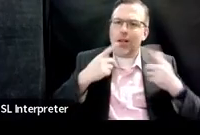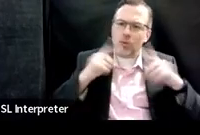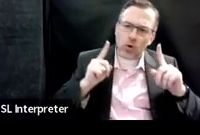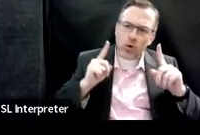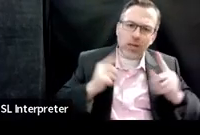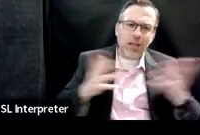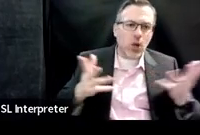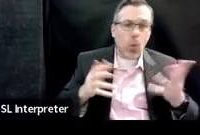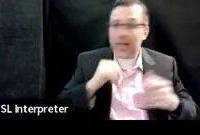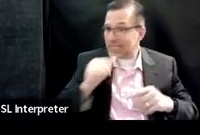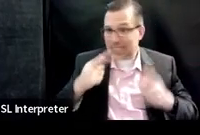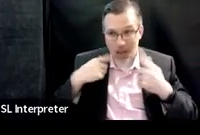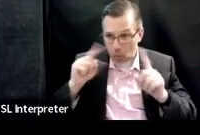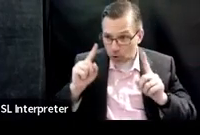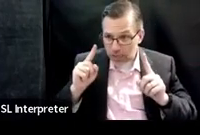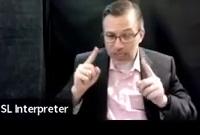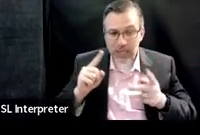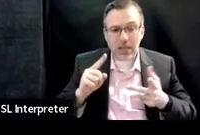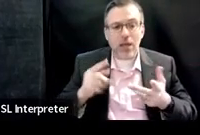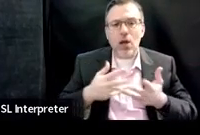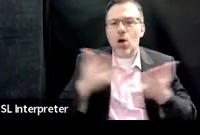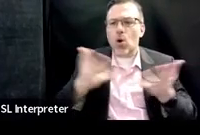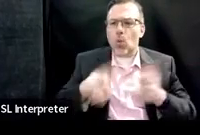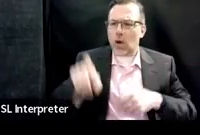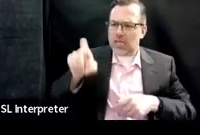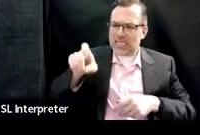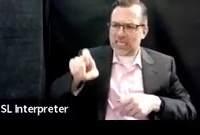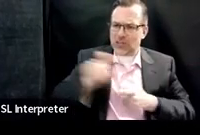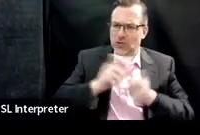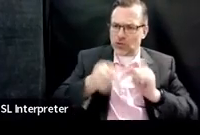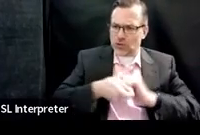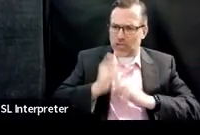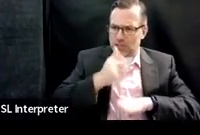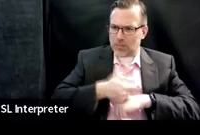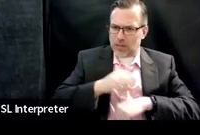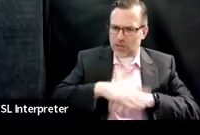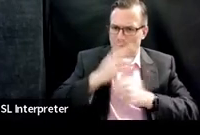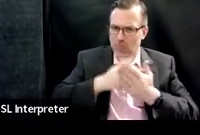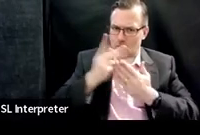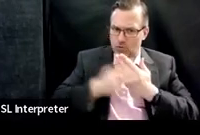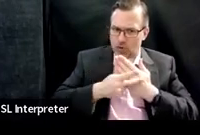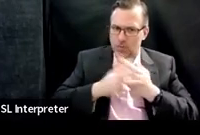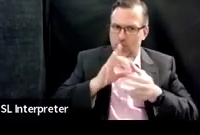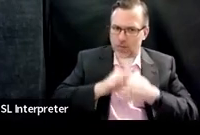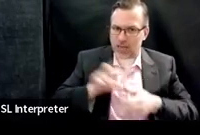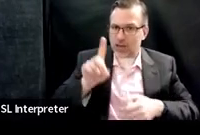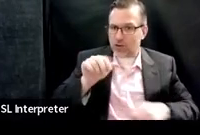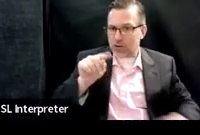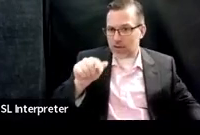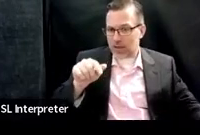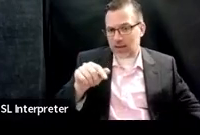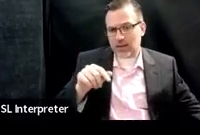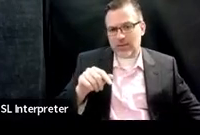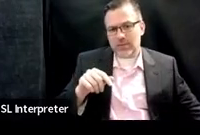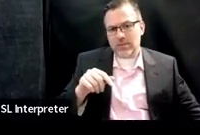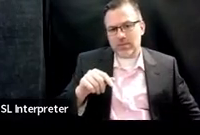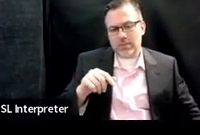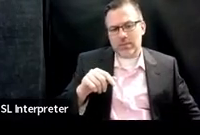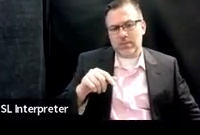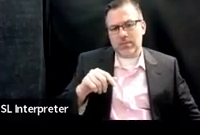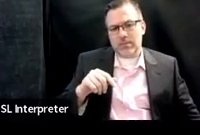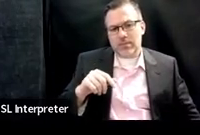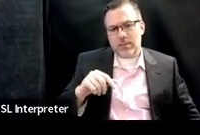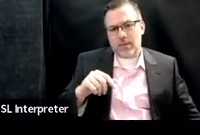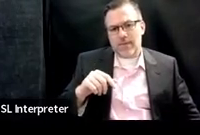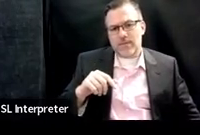what needs to change in programming based on that data. And then